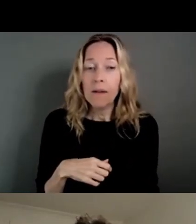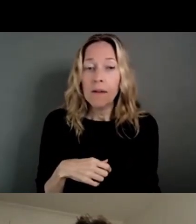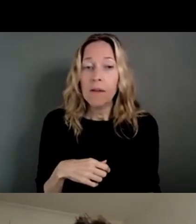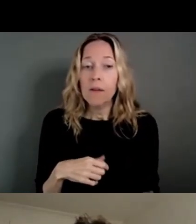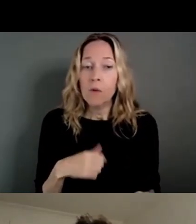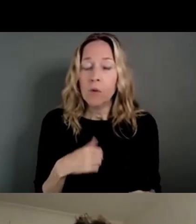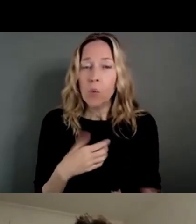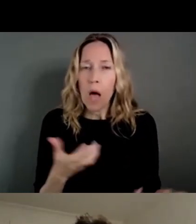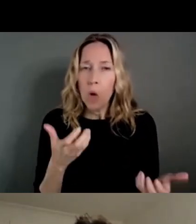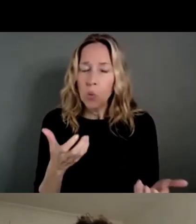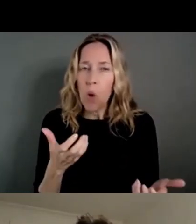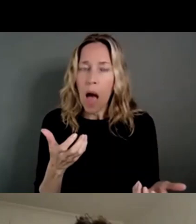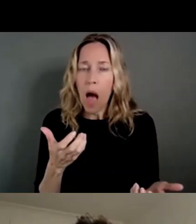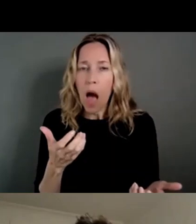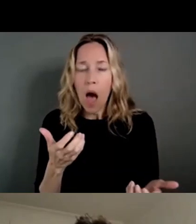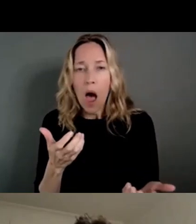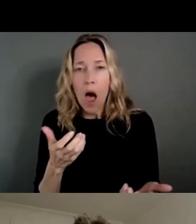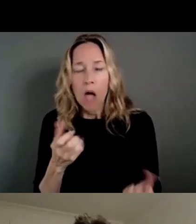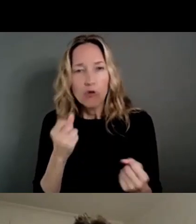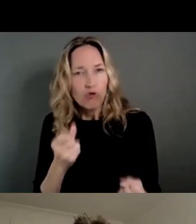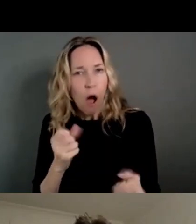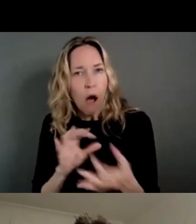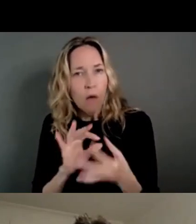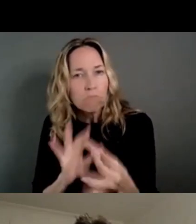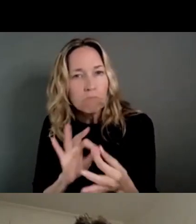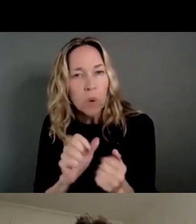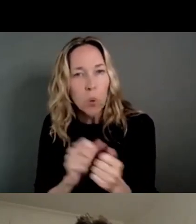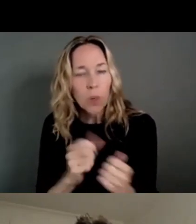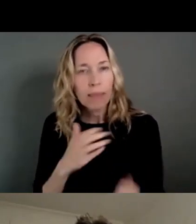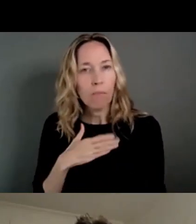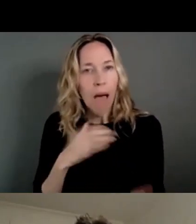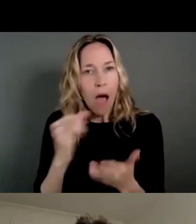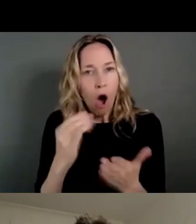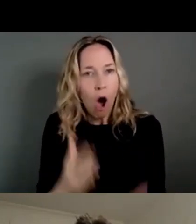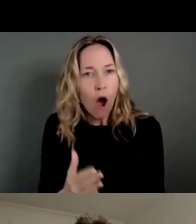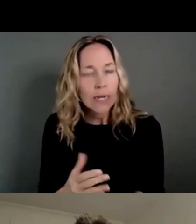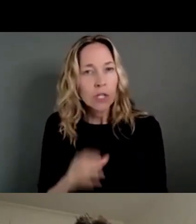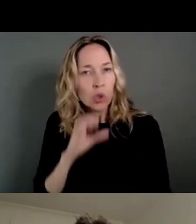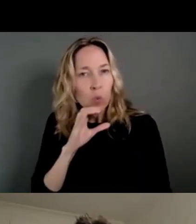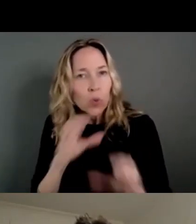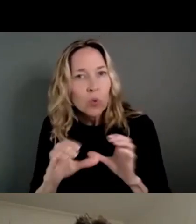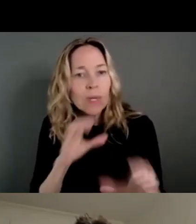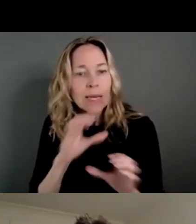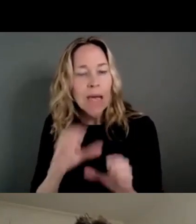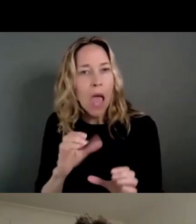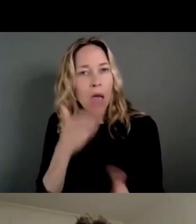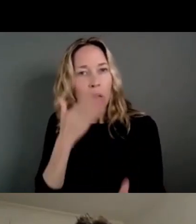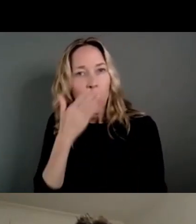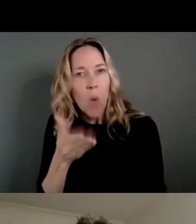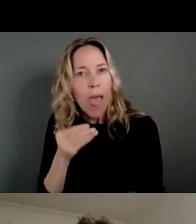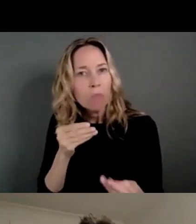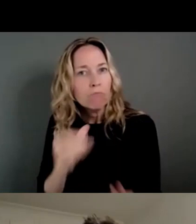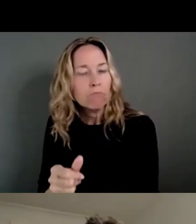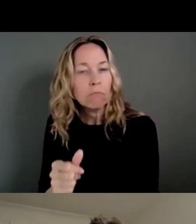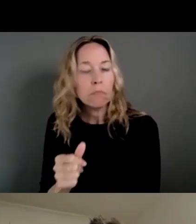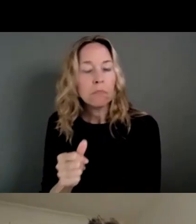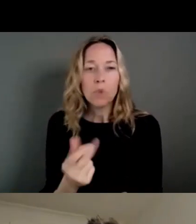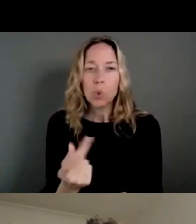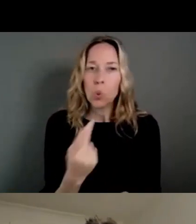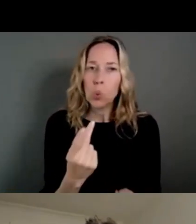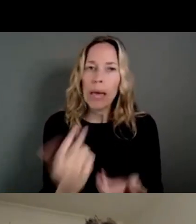that there's going to be communication and that we're going to work together at some level as a team. So that's really